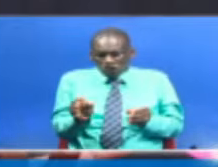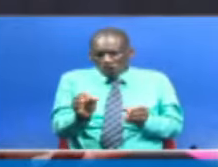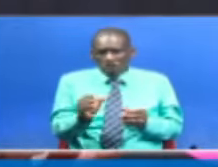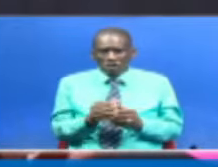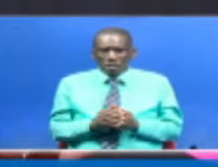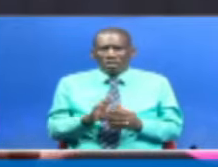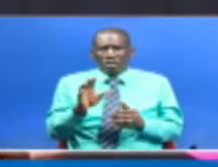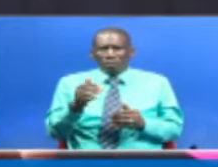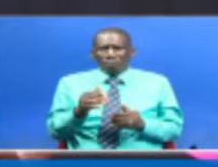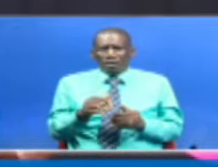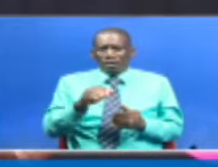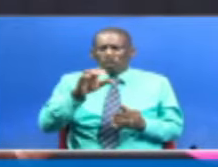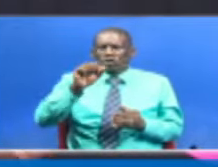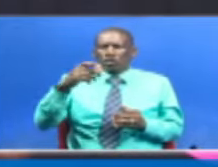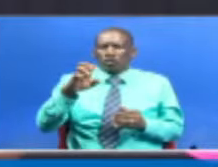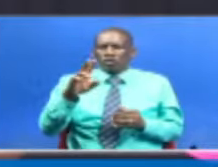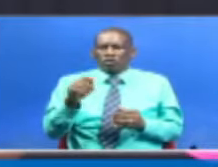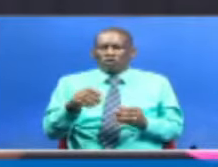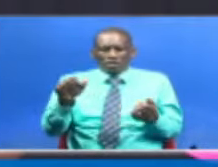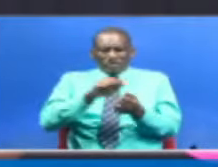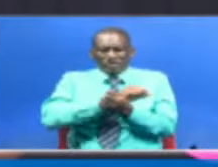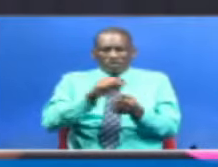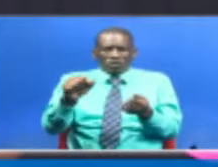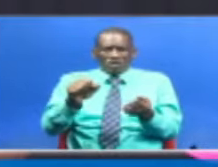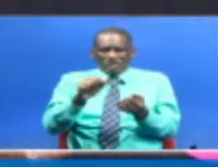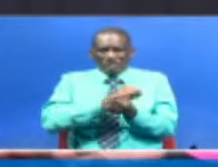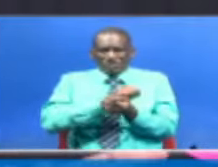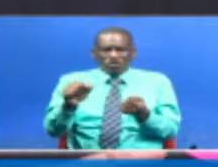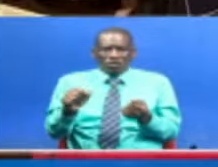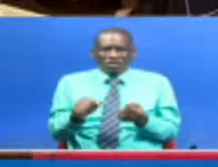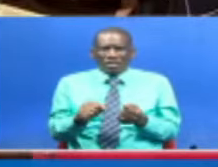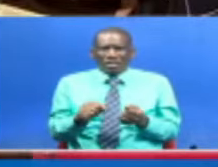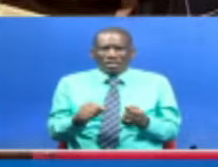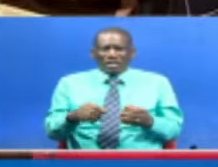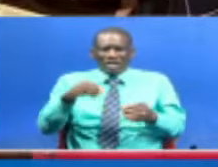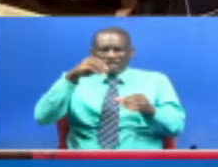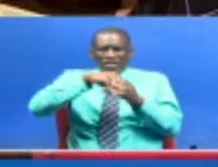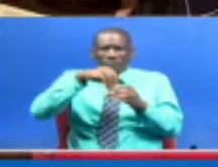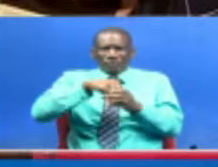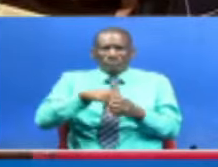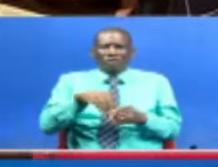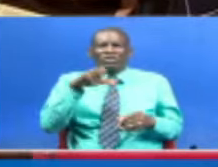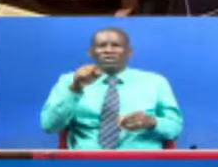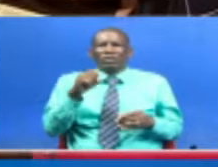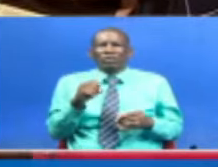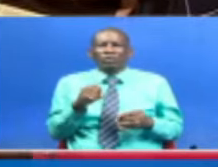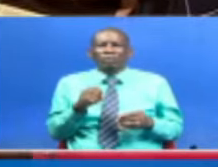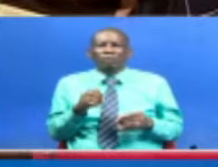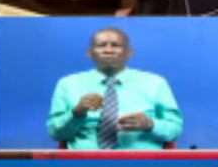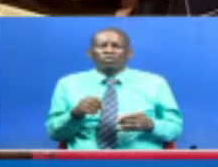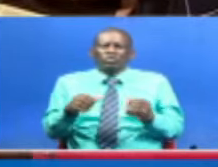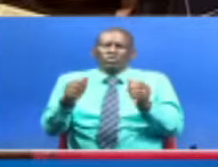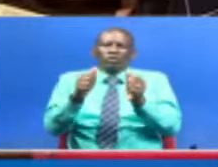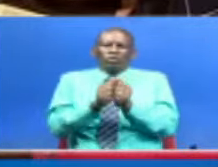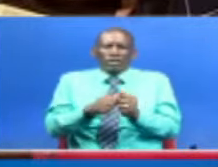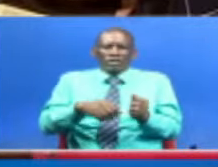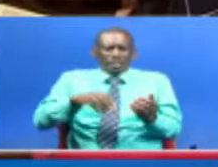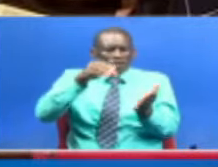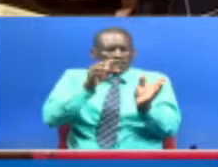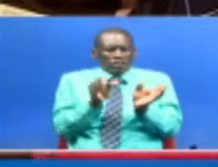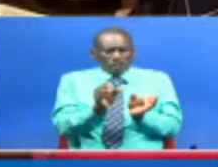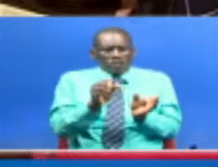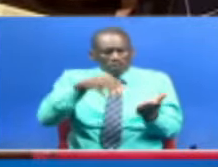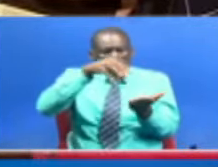by shorting and destroying a whole investment. So with the charging stations, we do